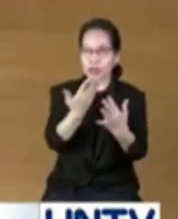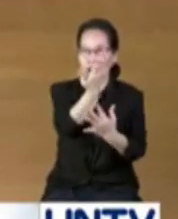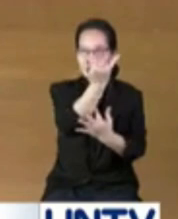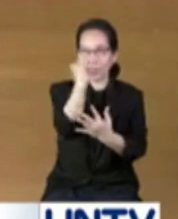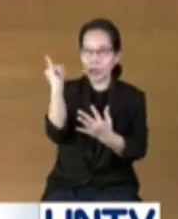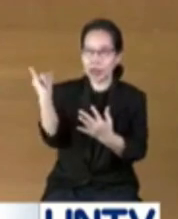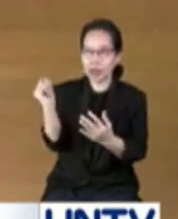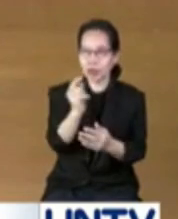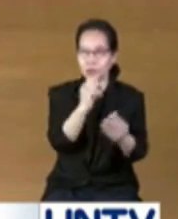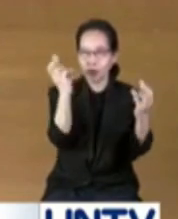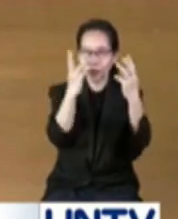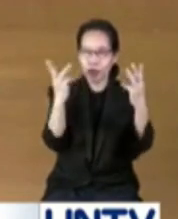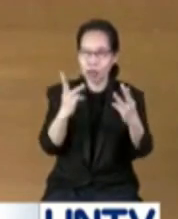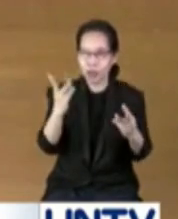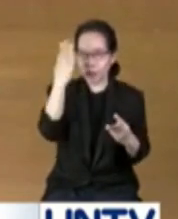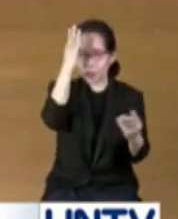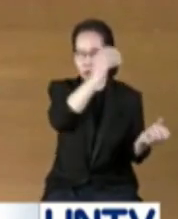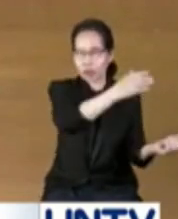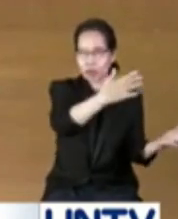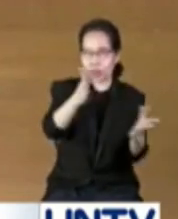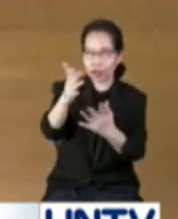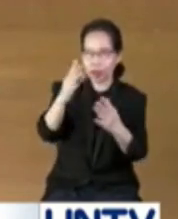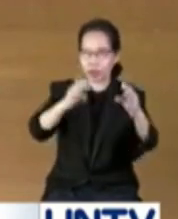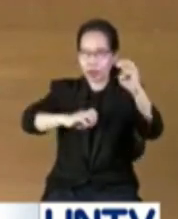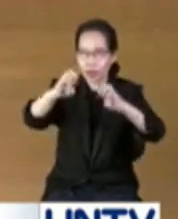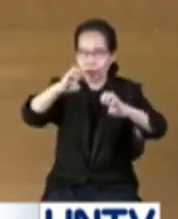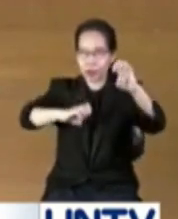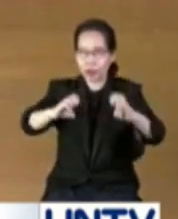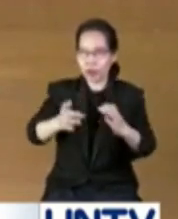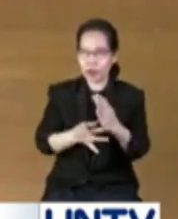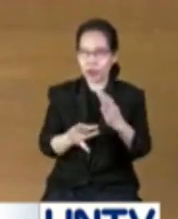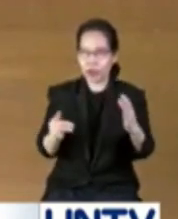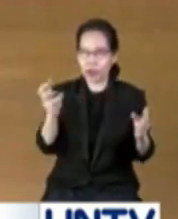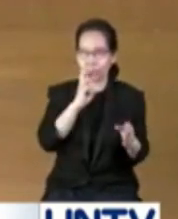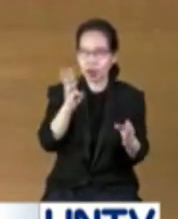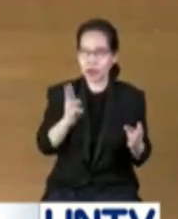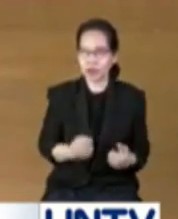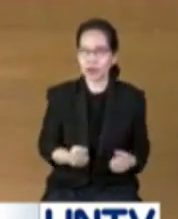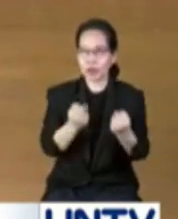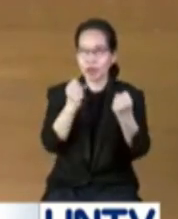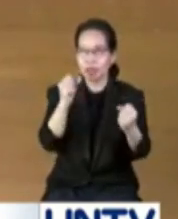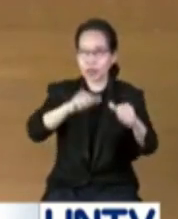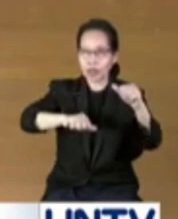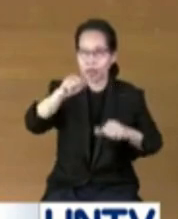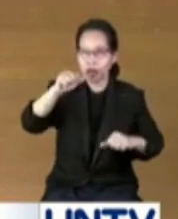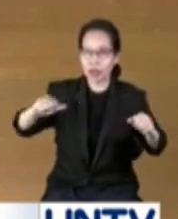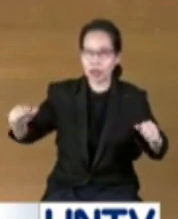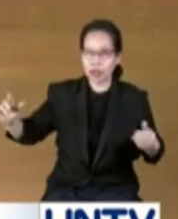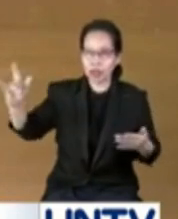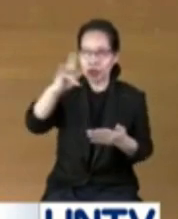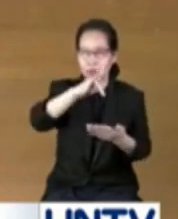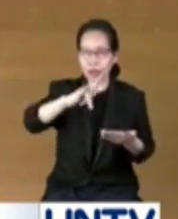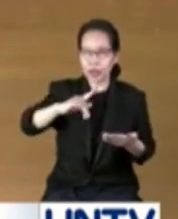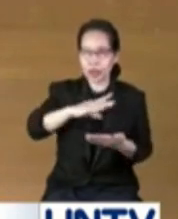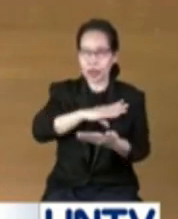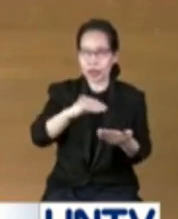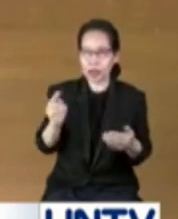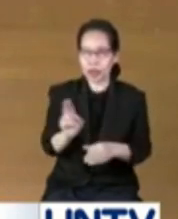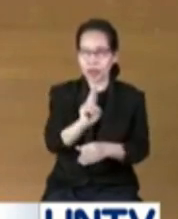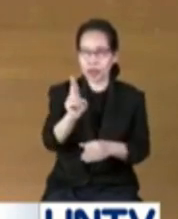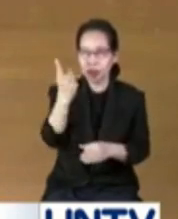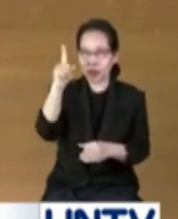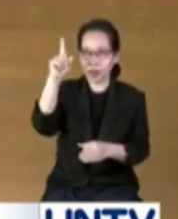predict storms, evaluate soil and water supplies, analyze shifts in population, and be used for traffic